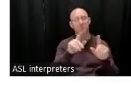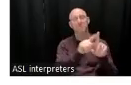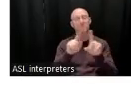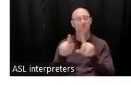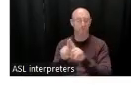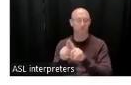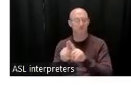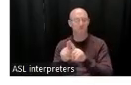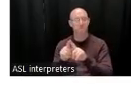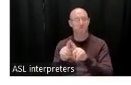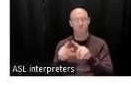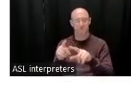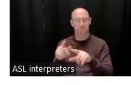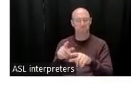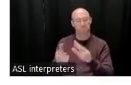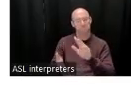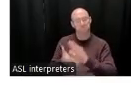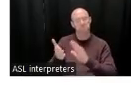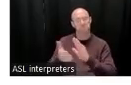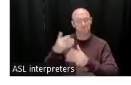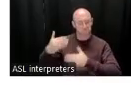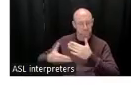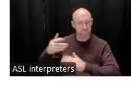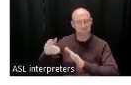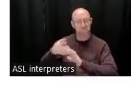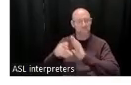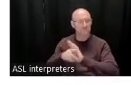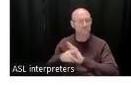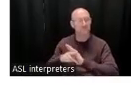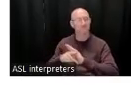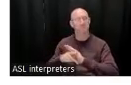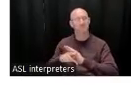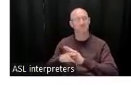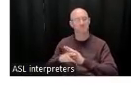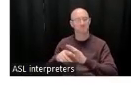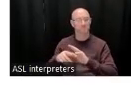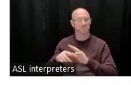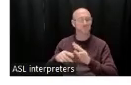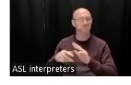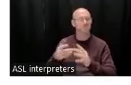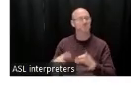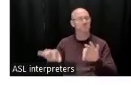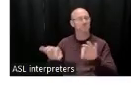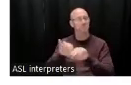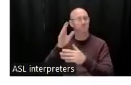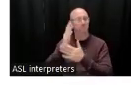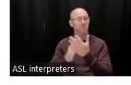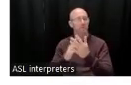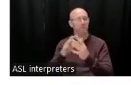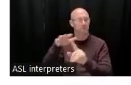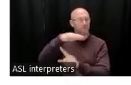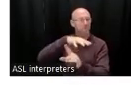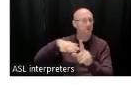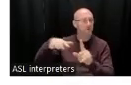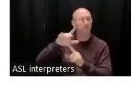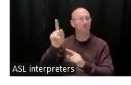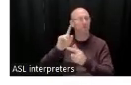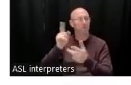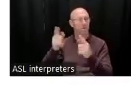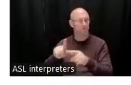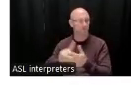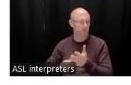that it operationalizes through certain policies or practices. That's an important part of the environment where the research